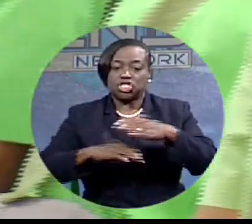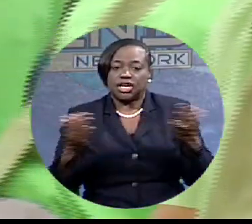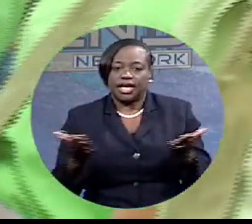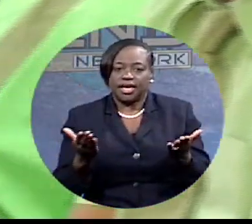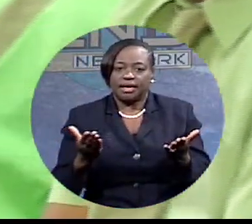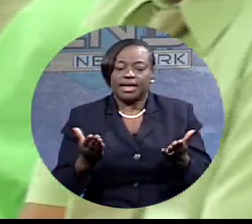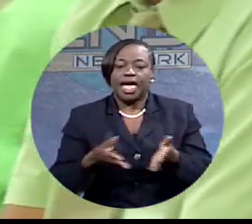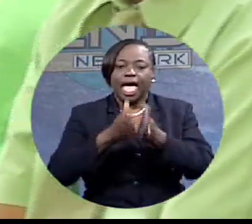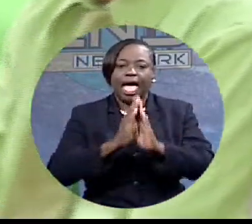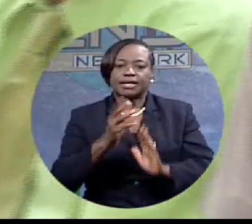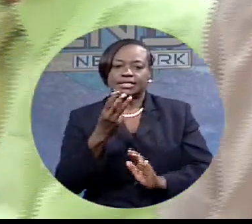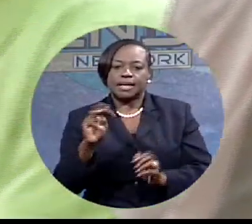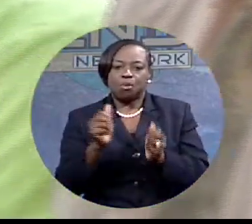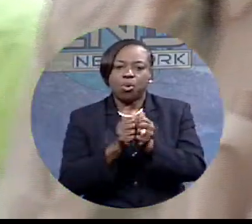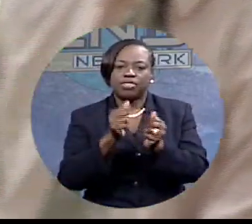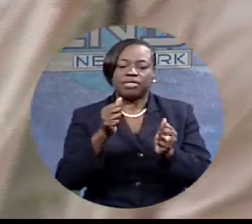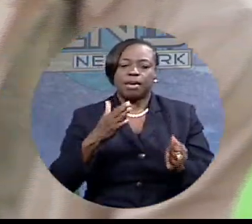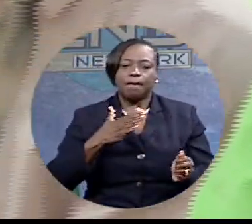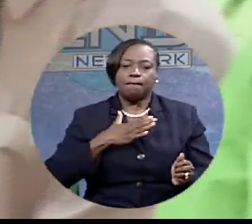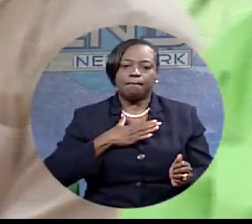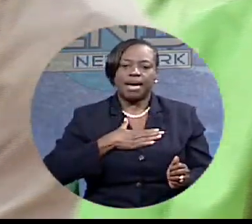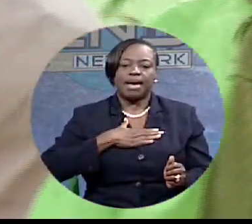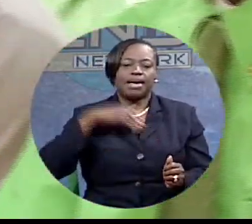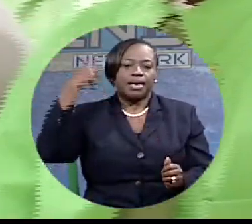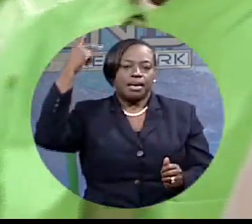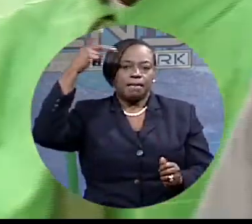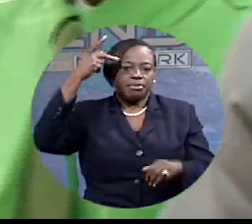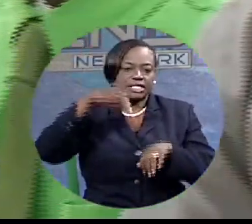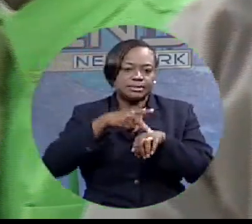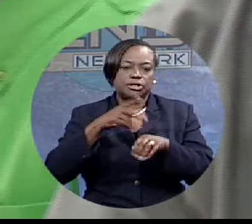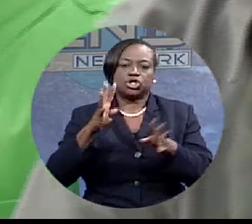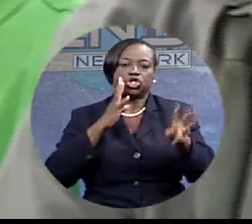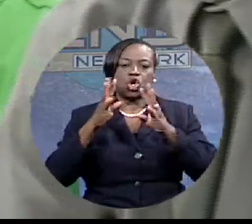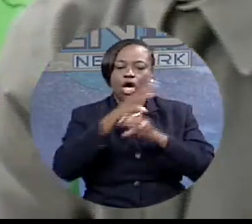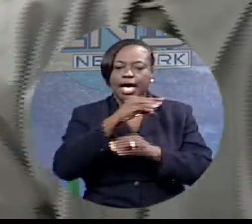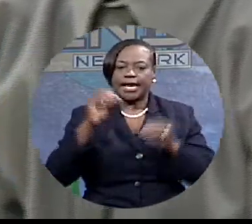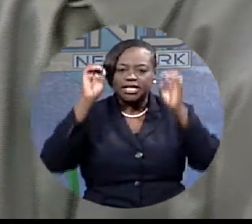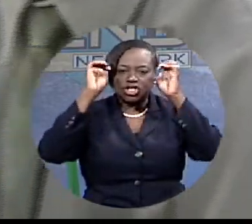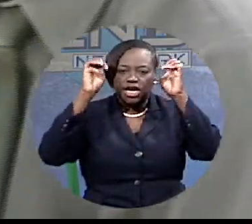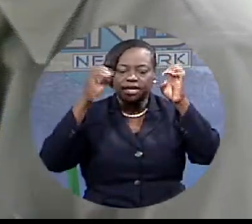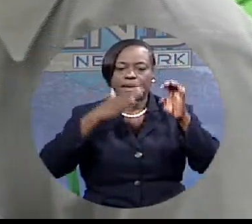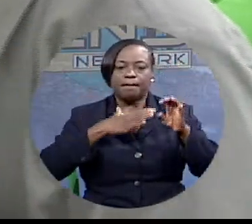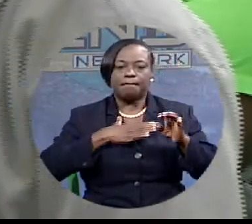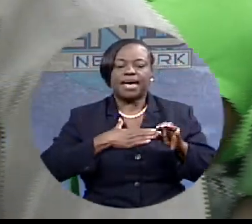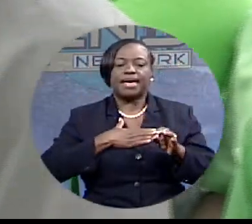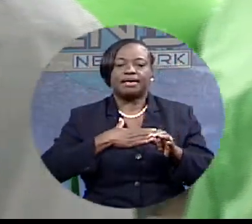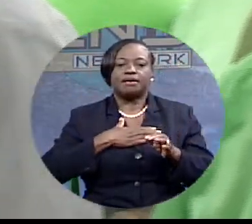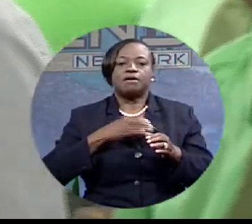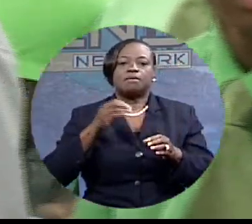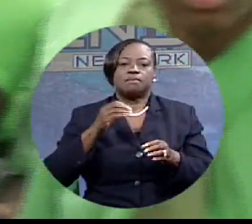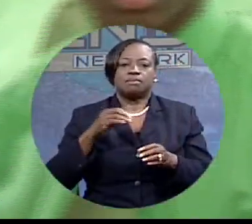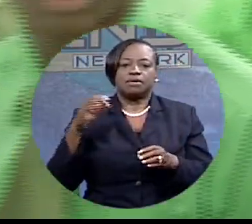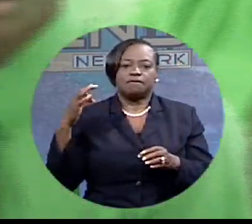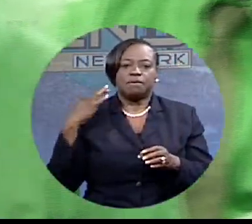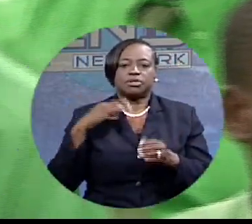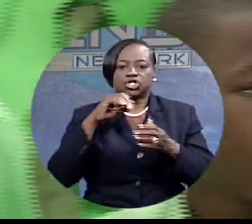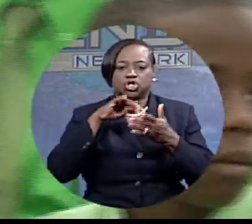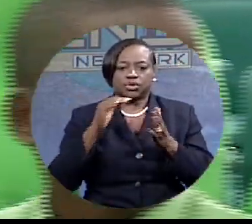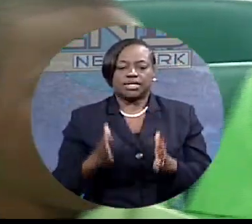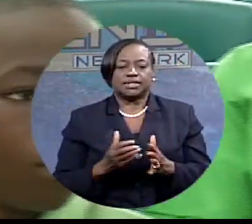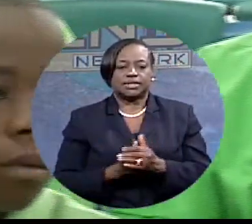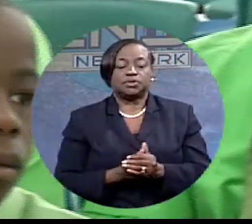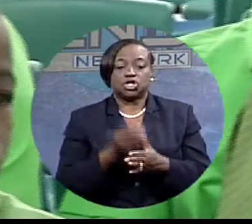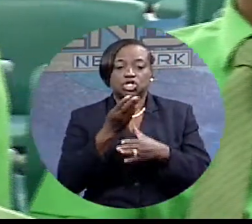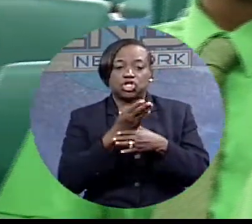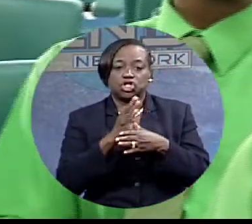with my principal, to speak and to educate my fellow students. And so hopefully they will get the message and they'll share it with others. We